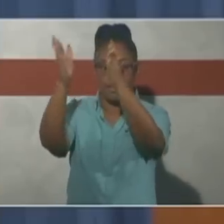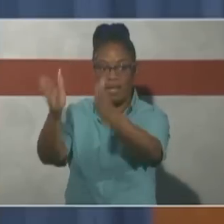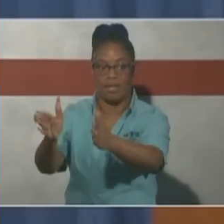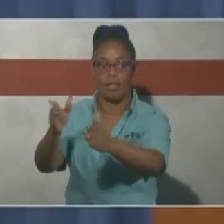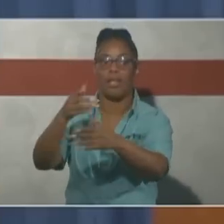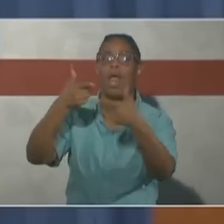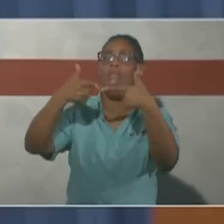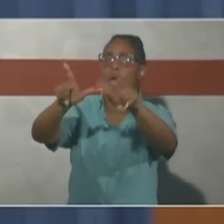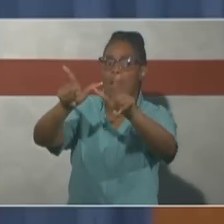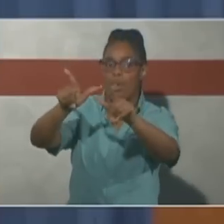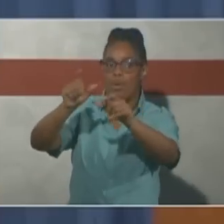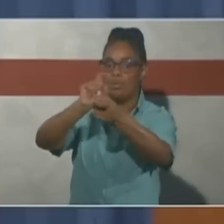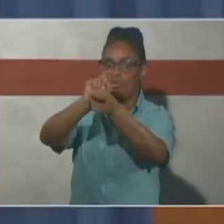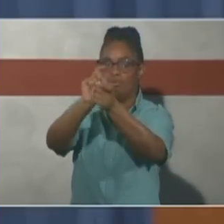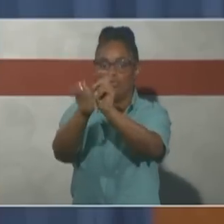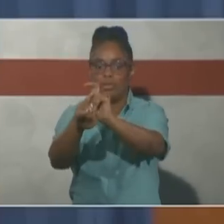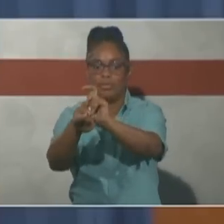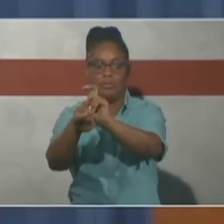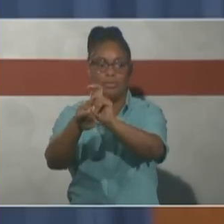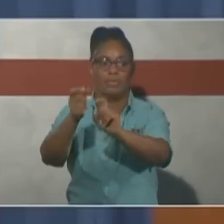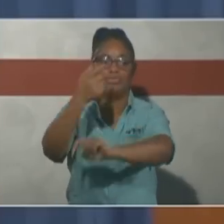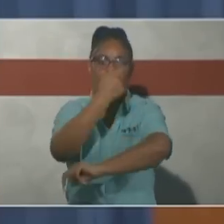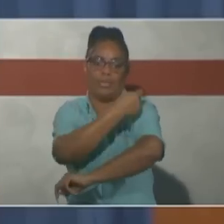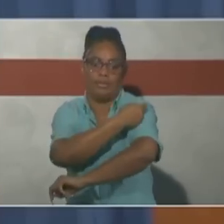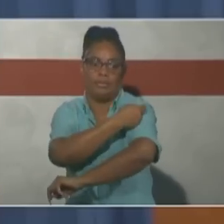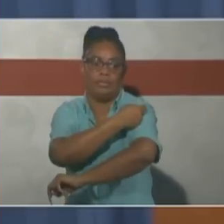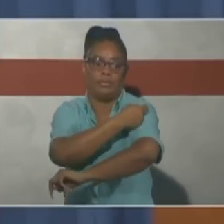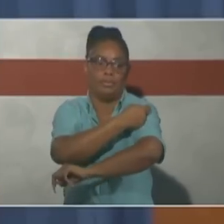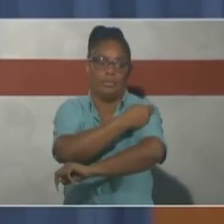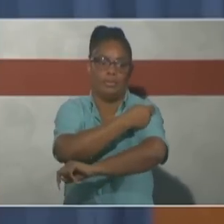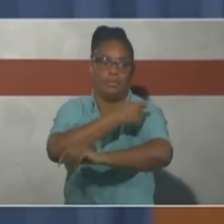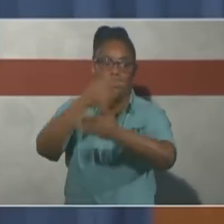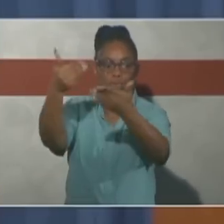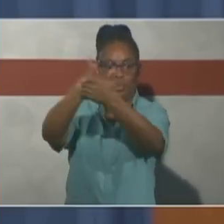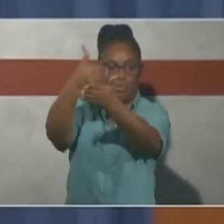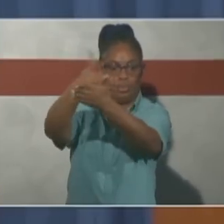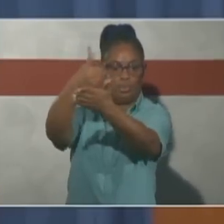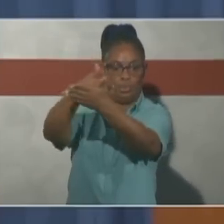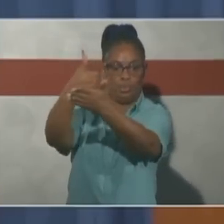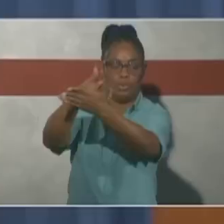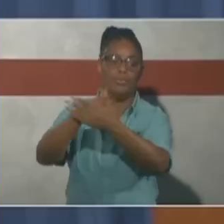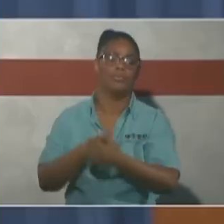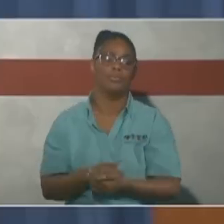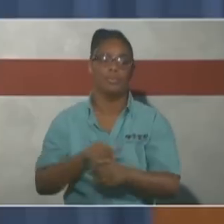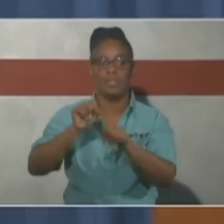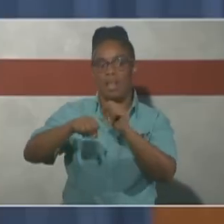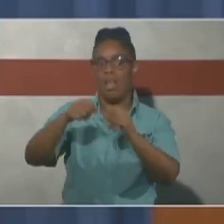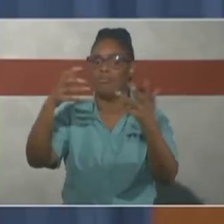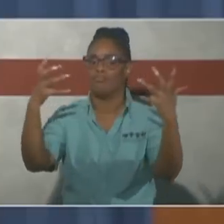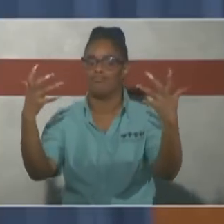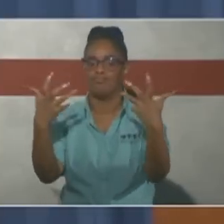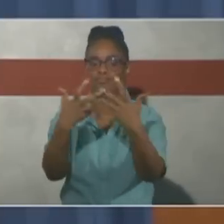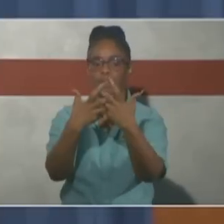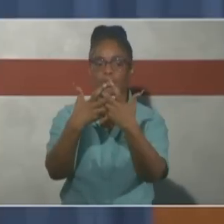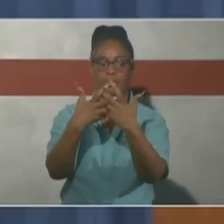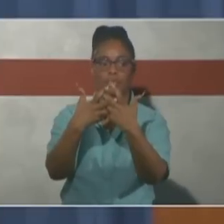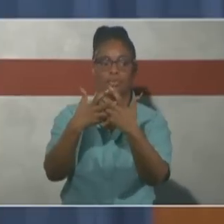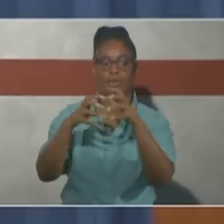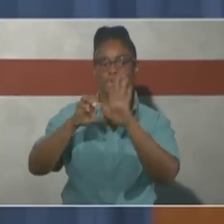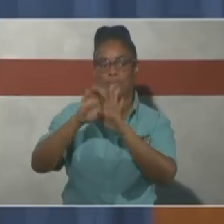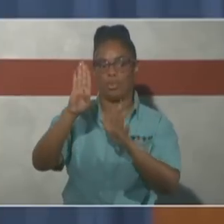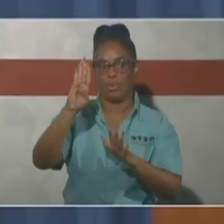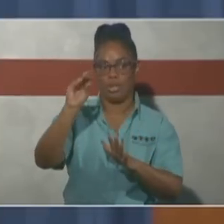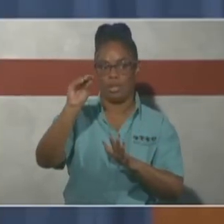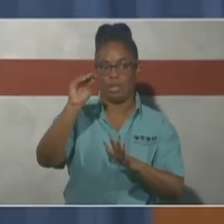because it was shown in laboratory studies to evade some of the immunity conferred, of the antibodies